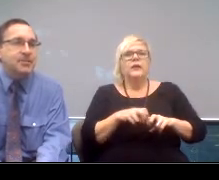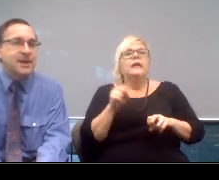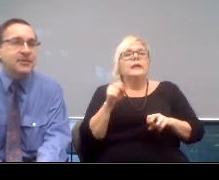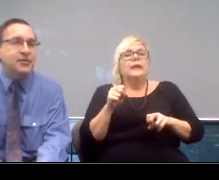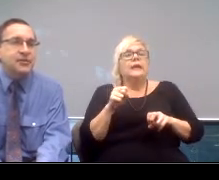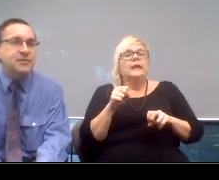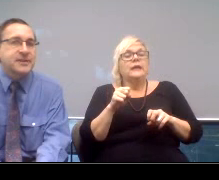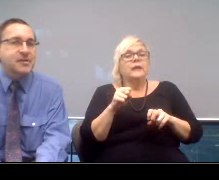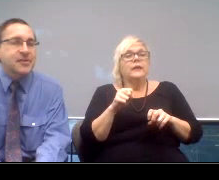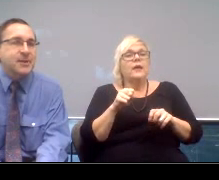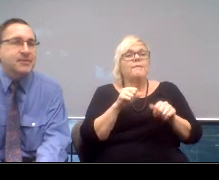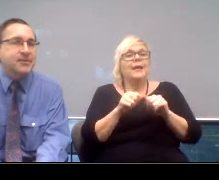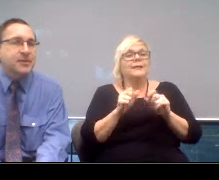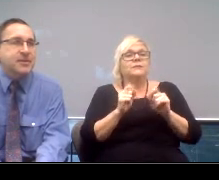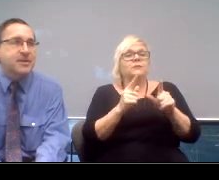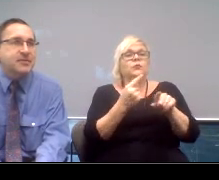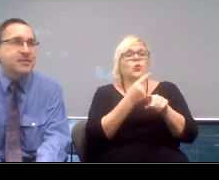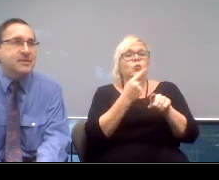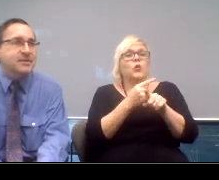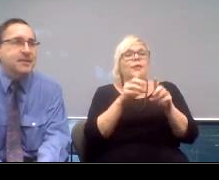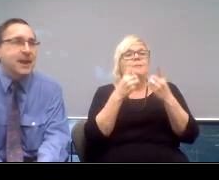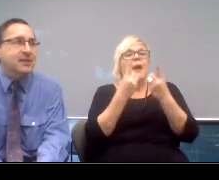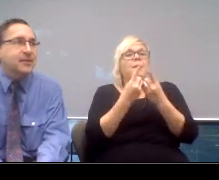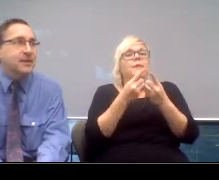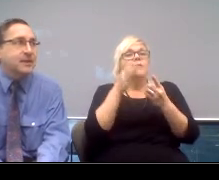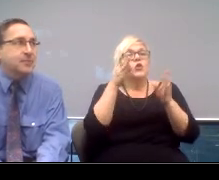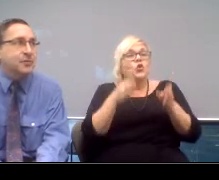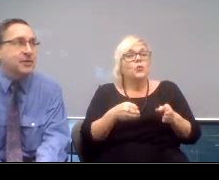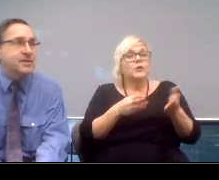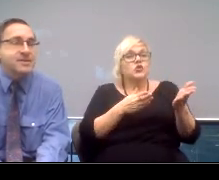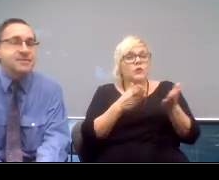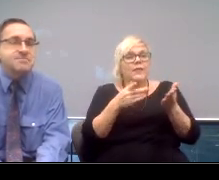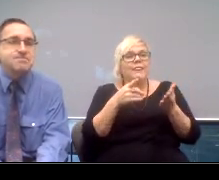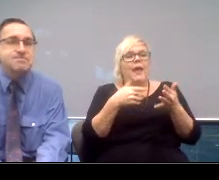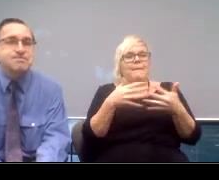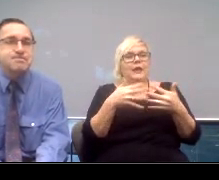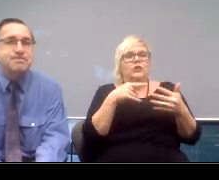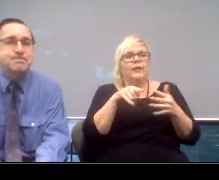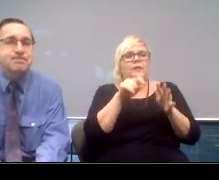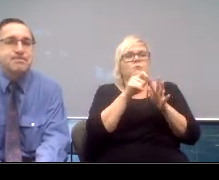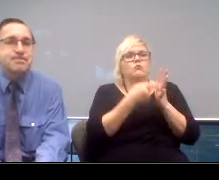the key player to talk to there is the Department of Human Services, because they manage the PROTA system.